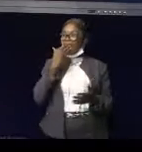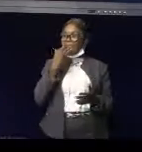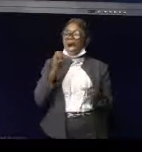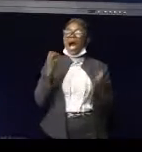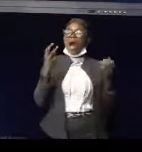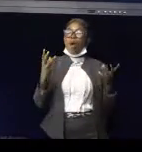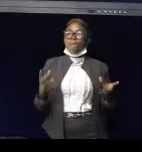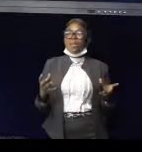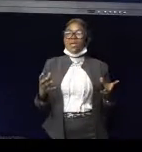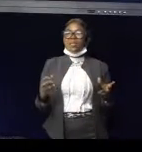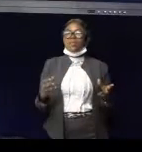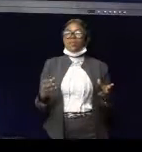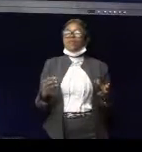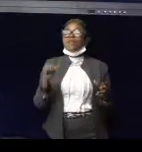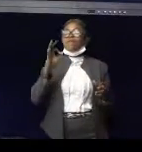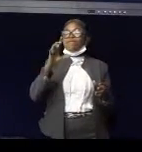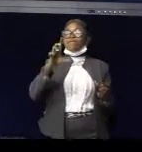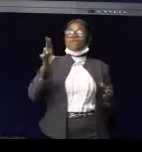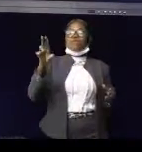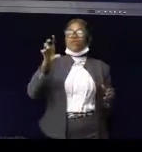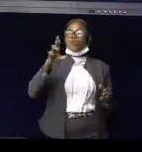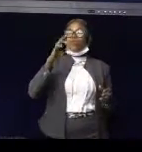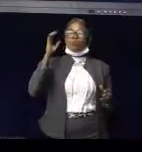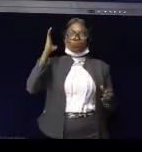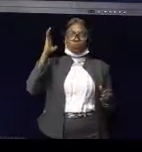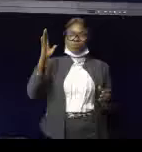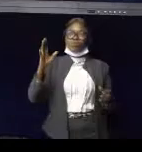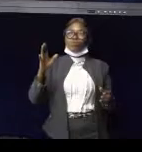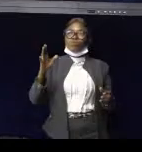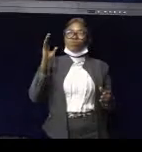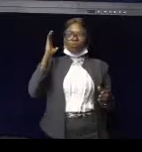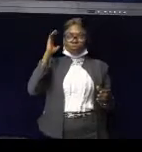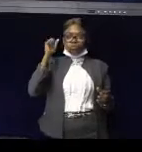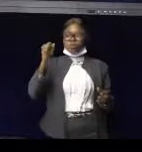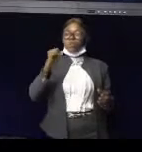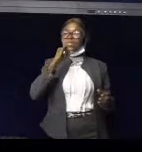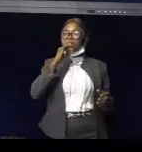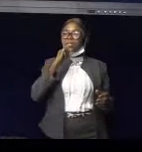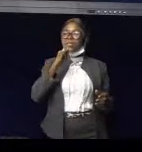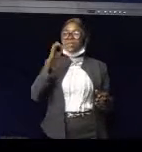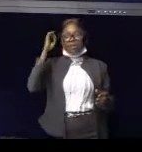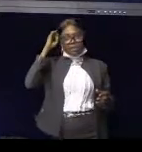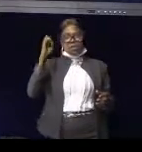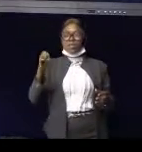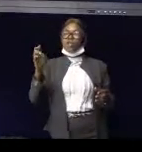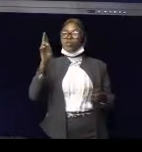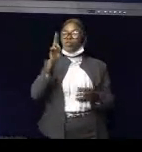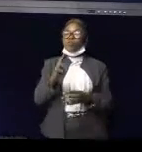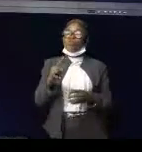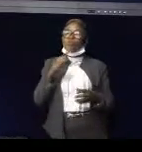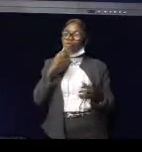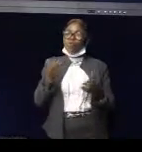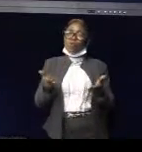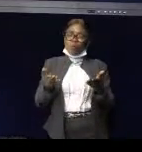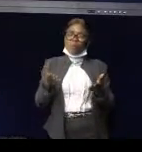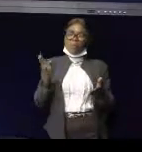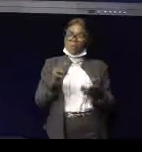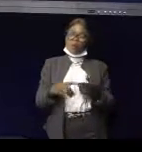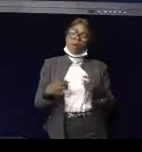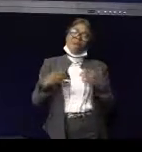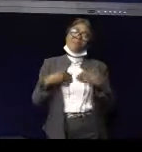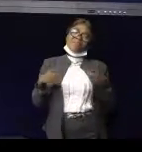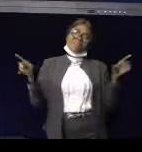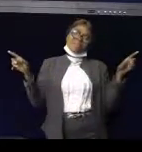biscuits, how many flour should he use? Okay, you put yourself in the shoe of the baker. You want to make those biscuits. You want them to have the same